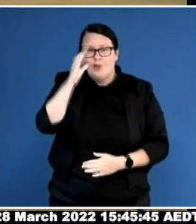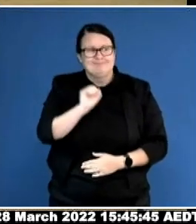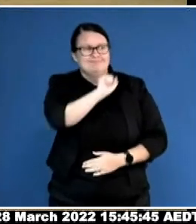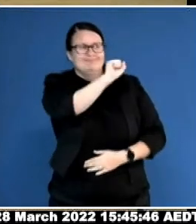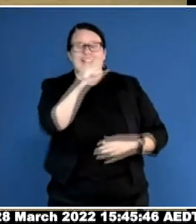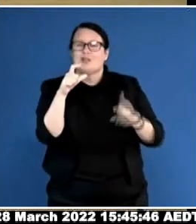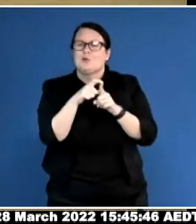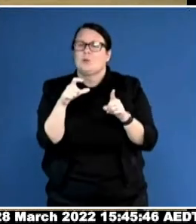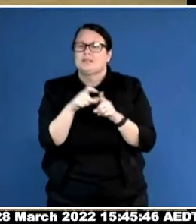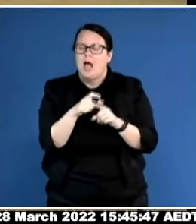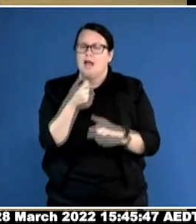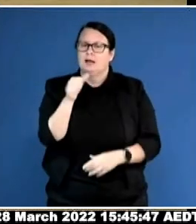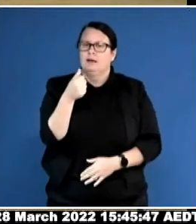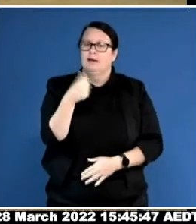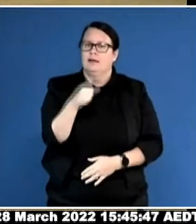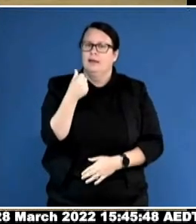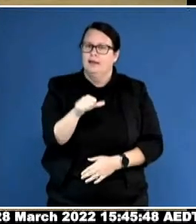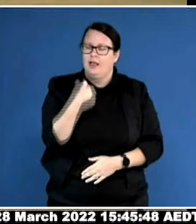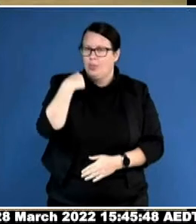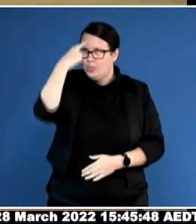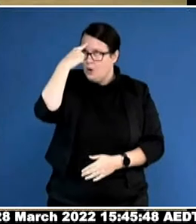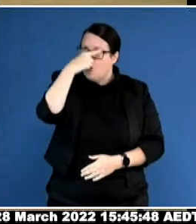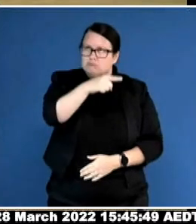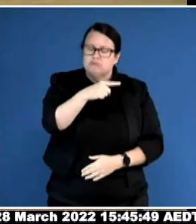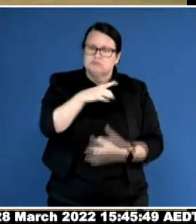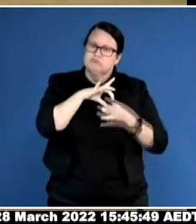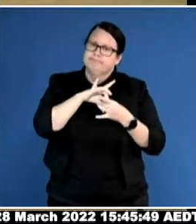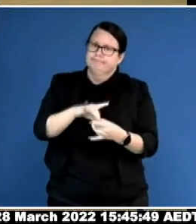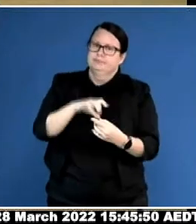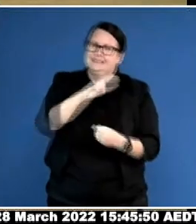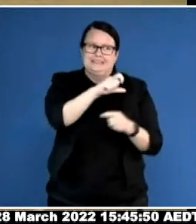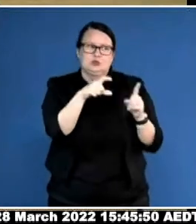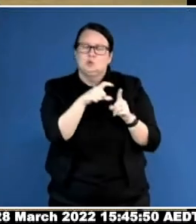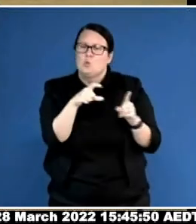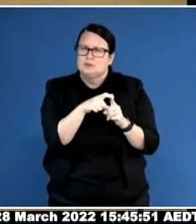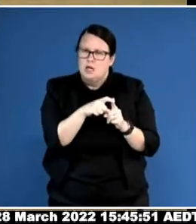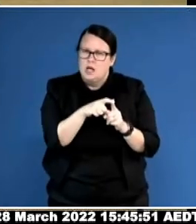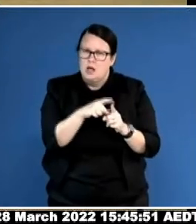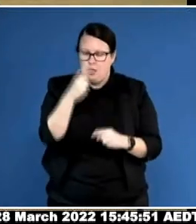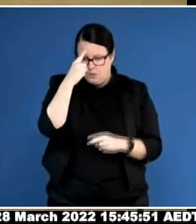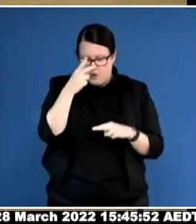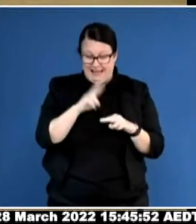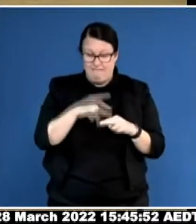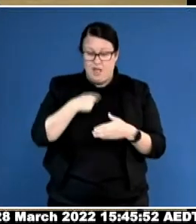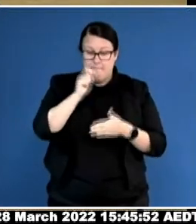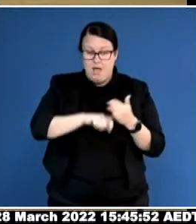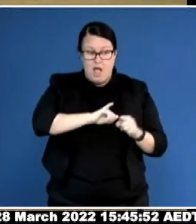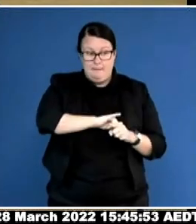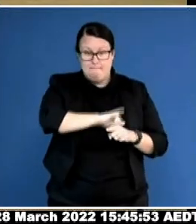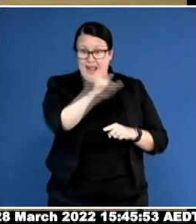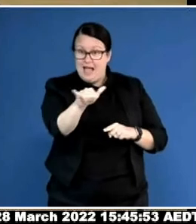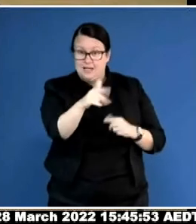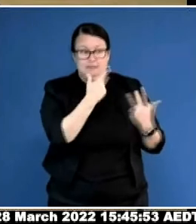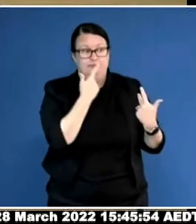Five's daughter on the wall, and I thought, he has a lot of strong emotions about his daughter, and thought if I bought the ticket for him to go